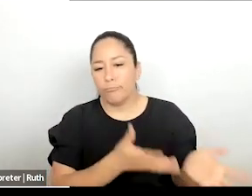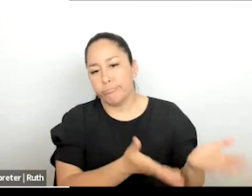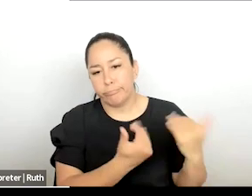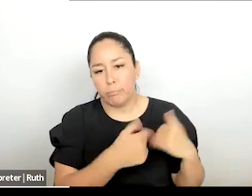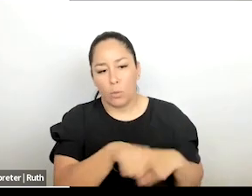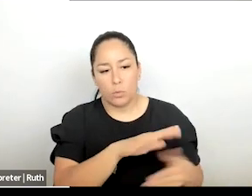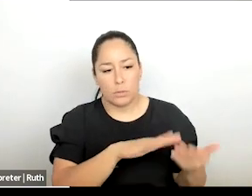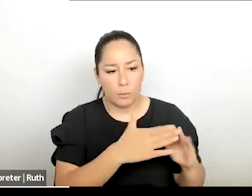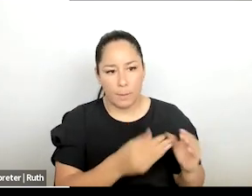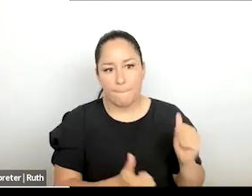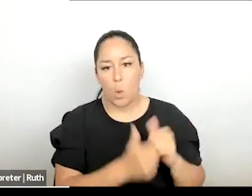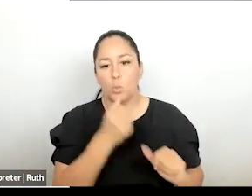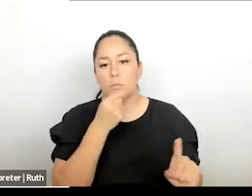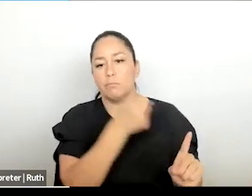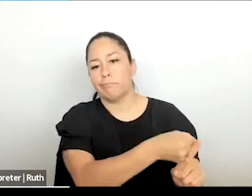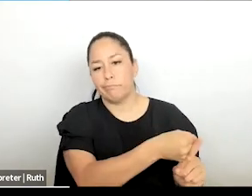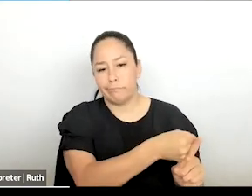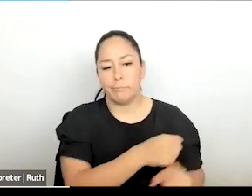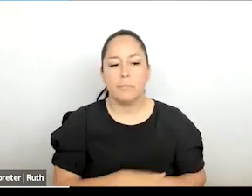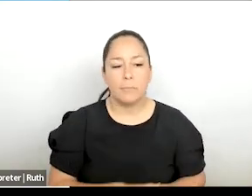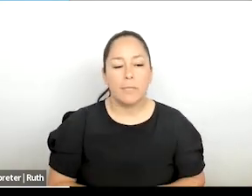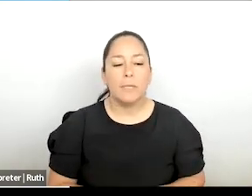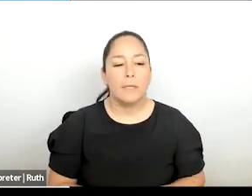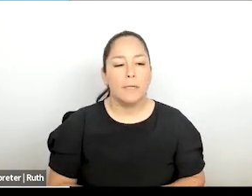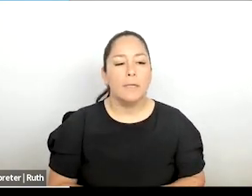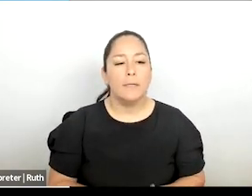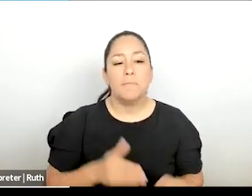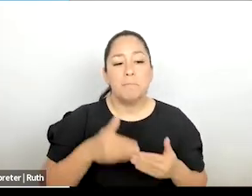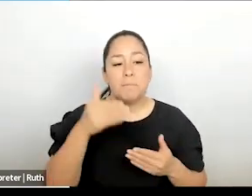themselves. Next slide.